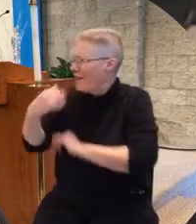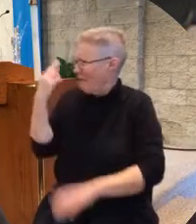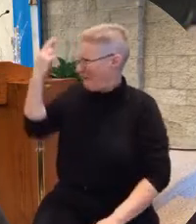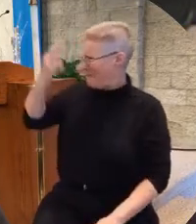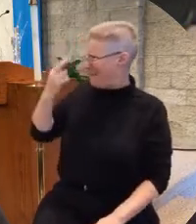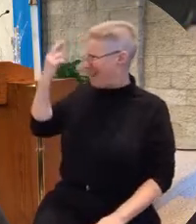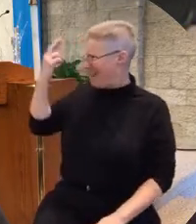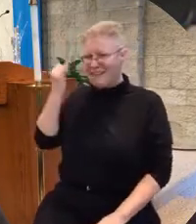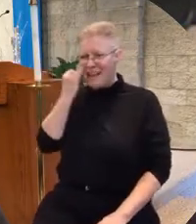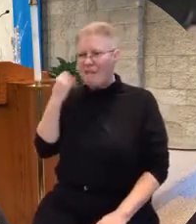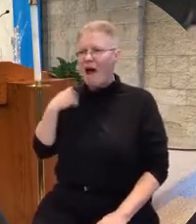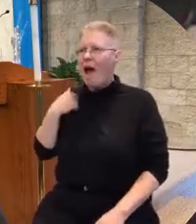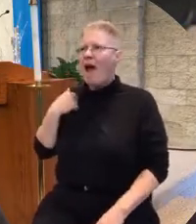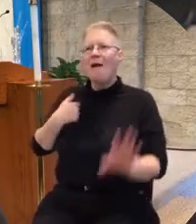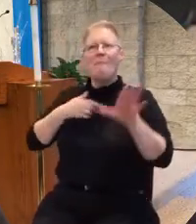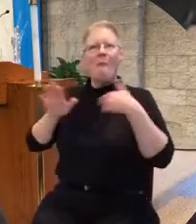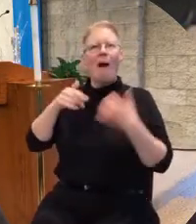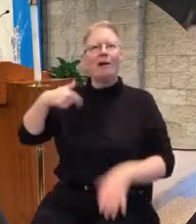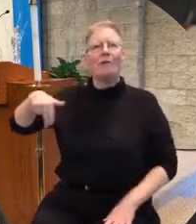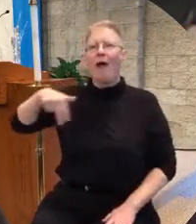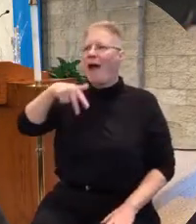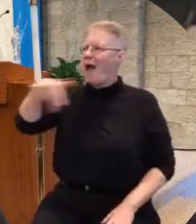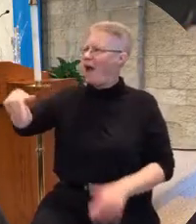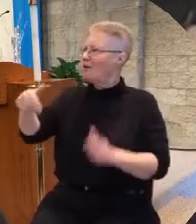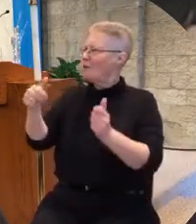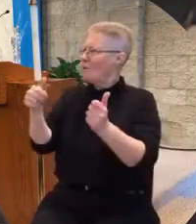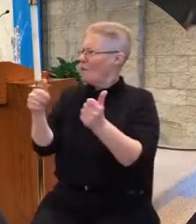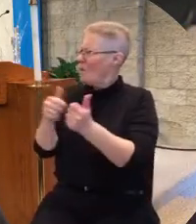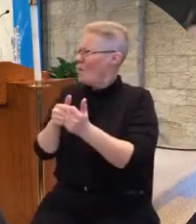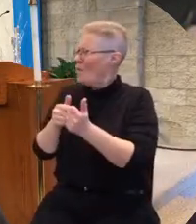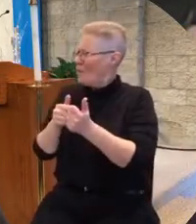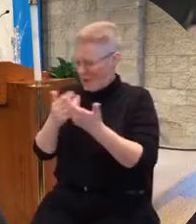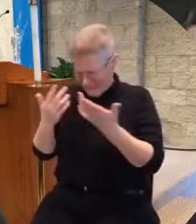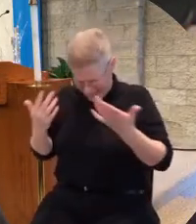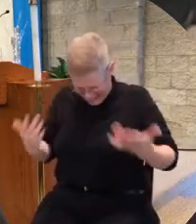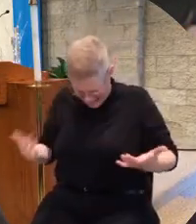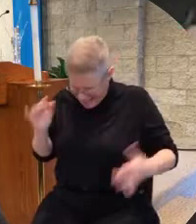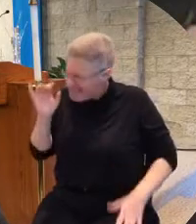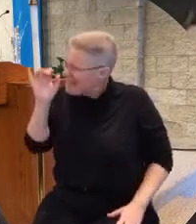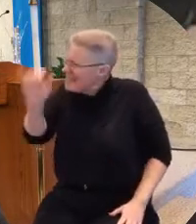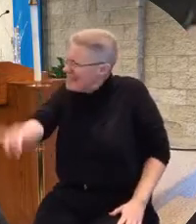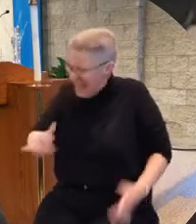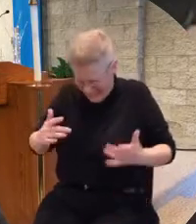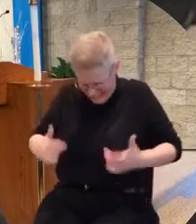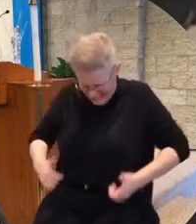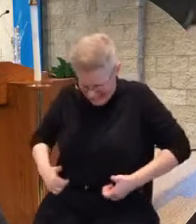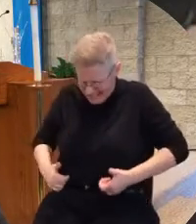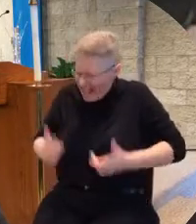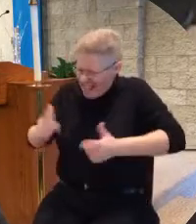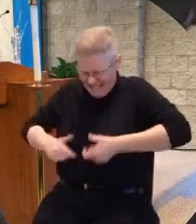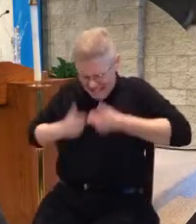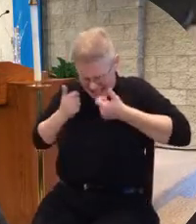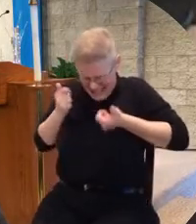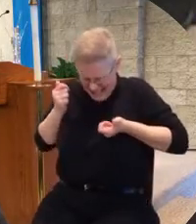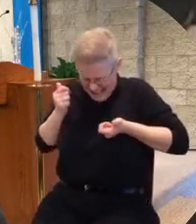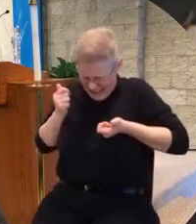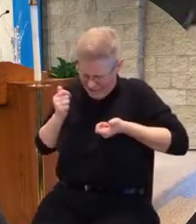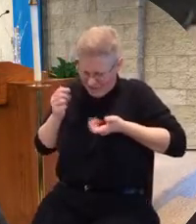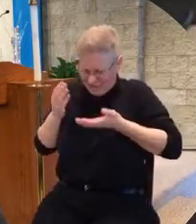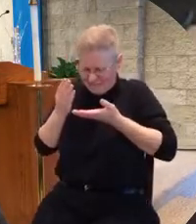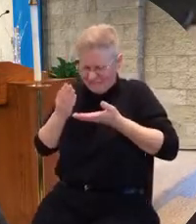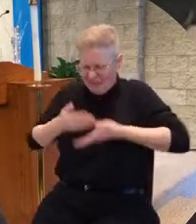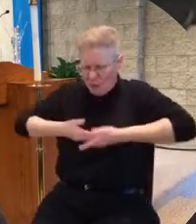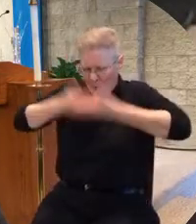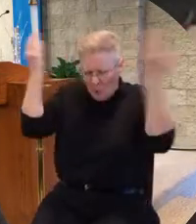was walking around with that life-diminishing, insidious belief of unworthiness, not enoughness,